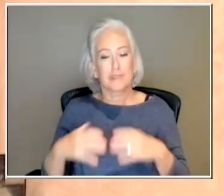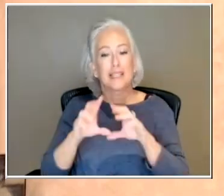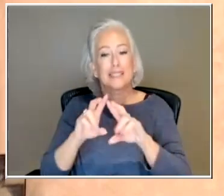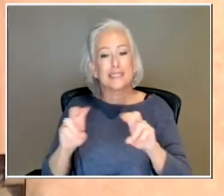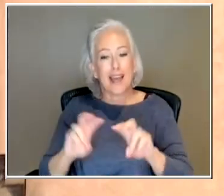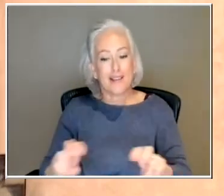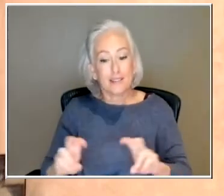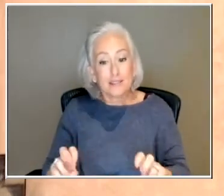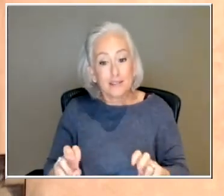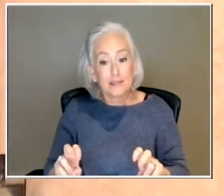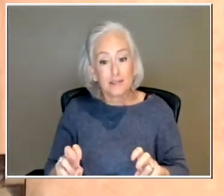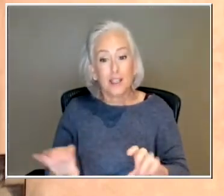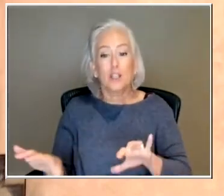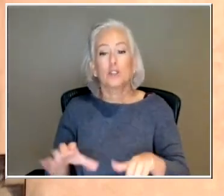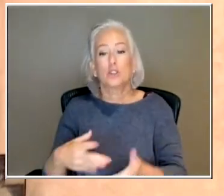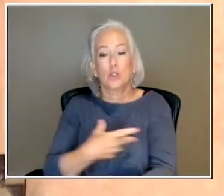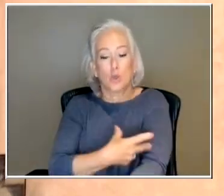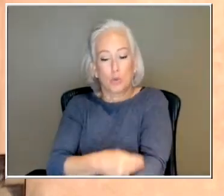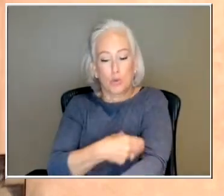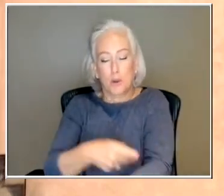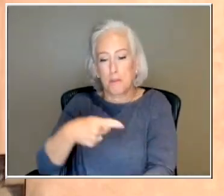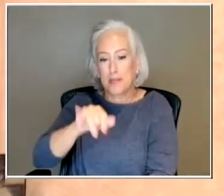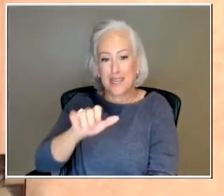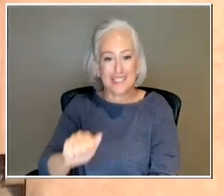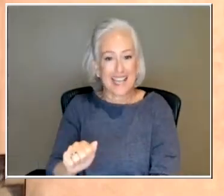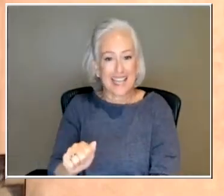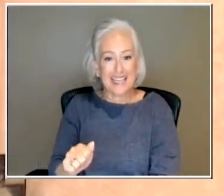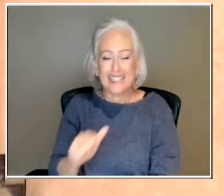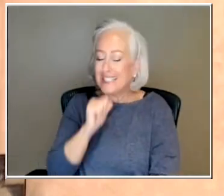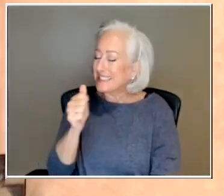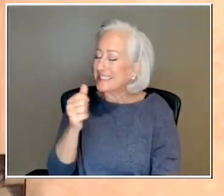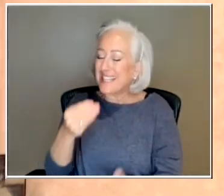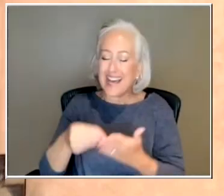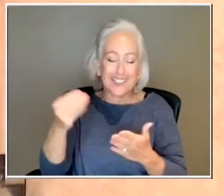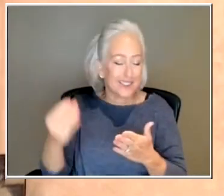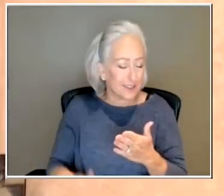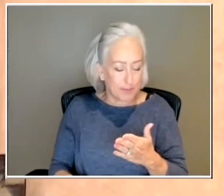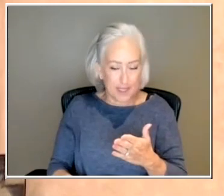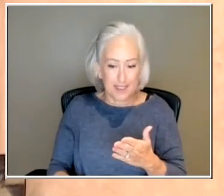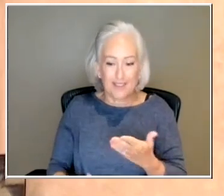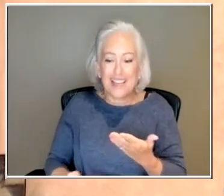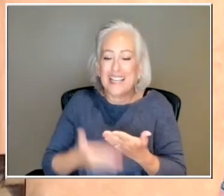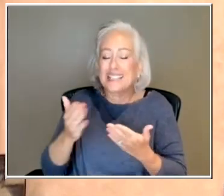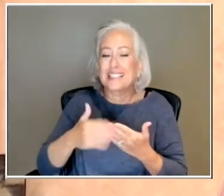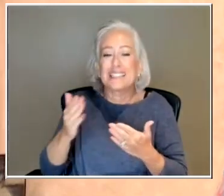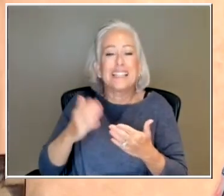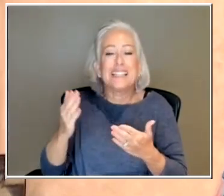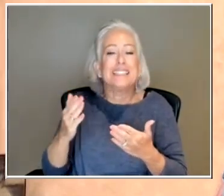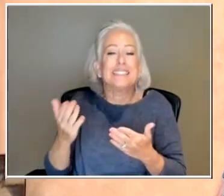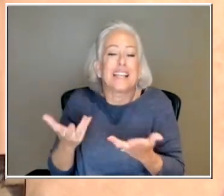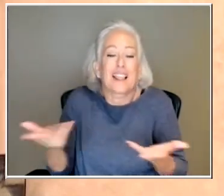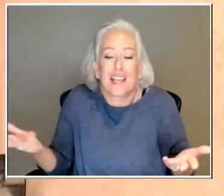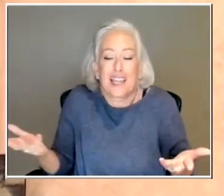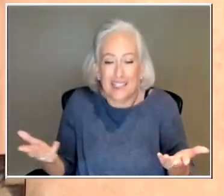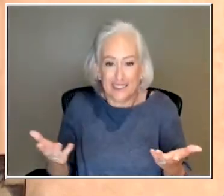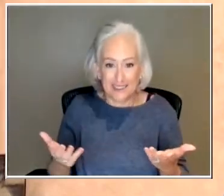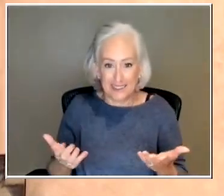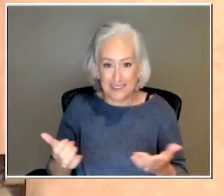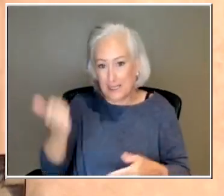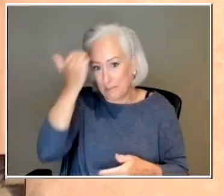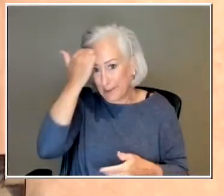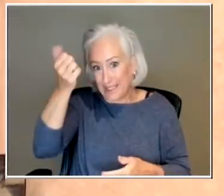to do. In fact, many cases, it's just an add-on test that you check off. Get that checked. But there aren't, knuckleheaded men aren't only